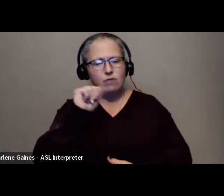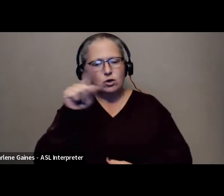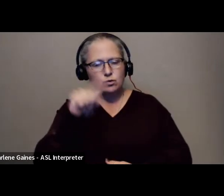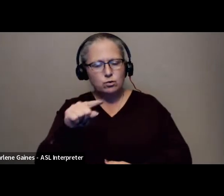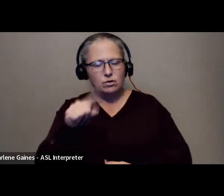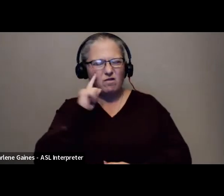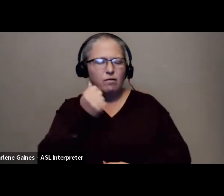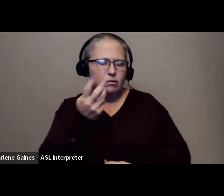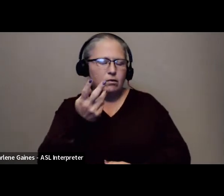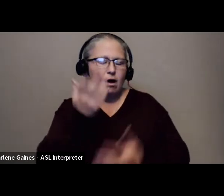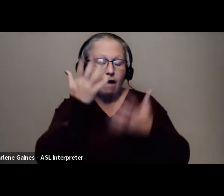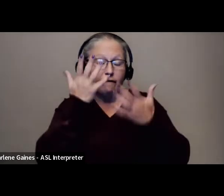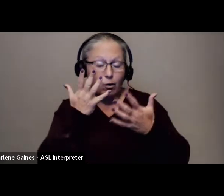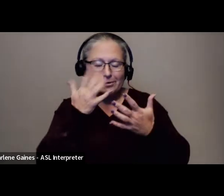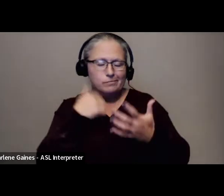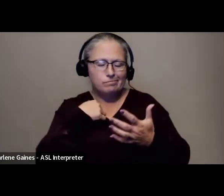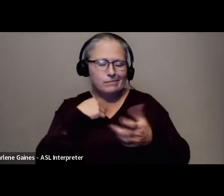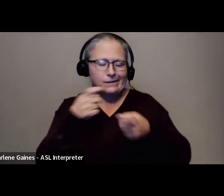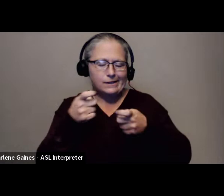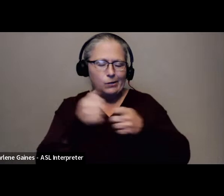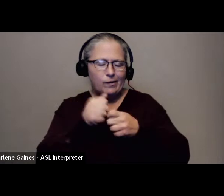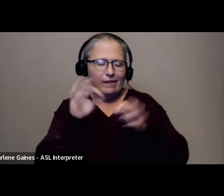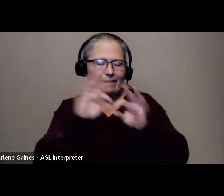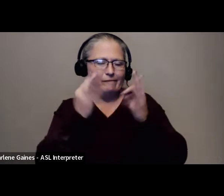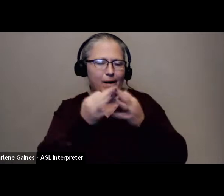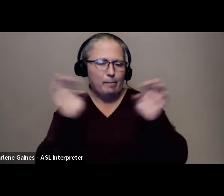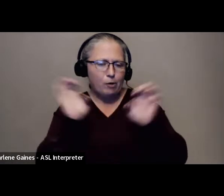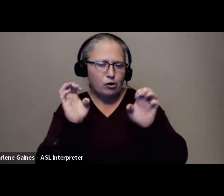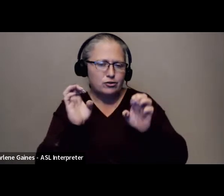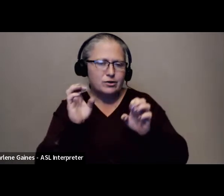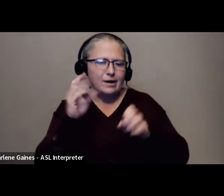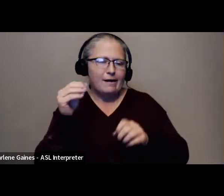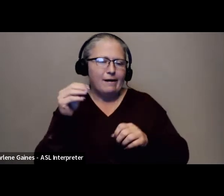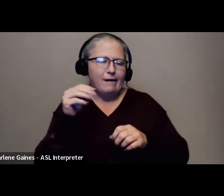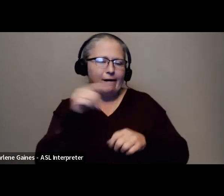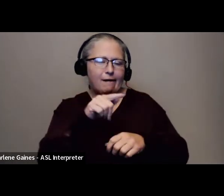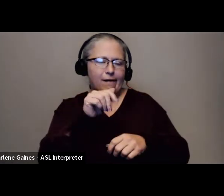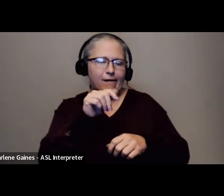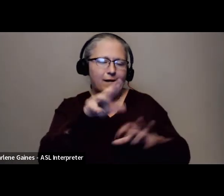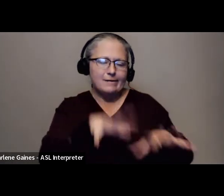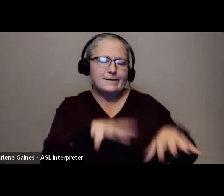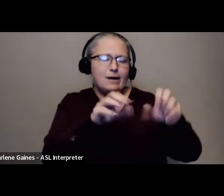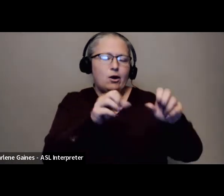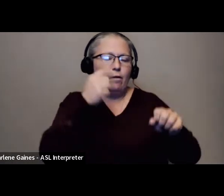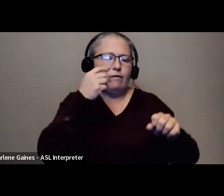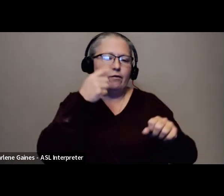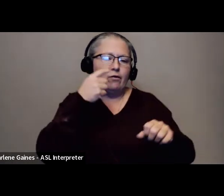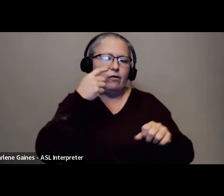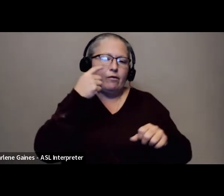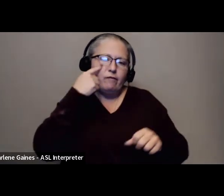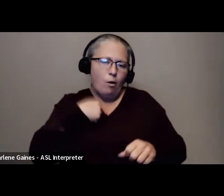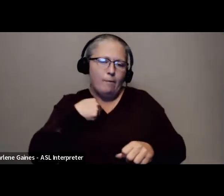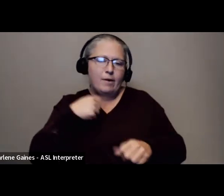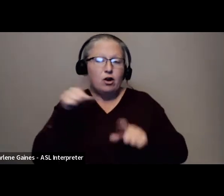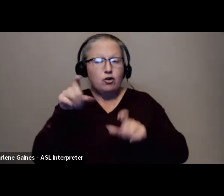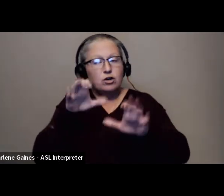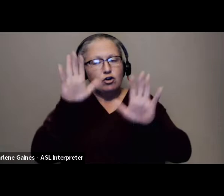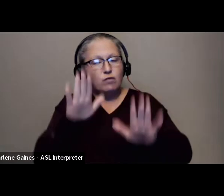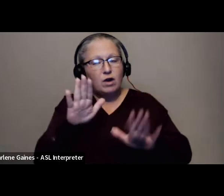One, unfortunately, I was dealing with a family emergency at that meeting, and she had to chair the meeting instead of me. And thank you for doing so. I think you did a great